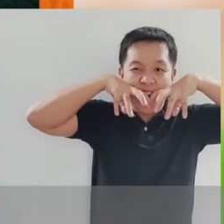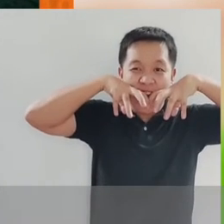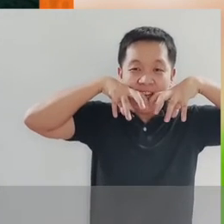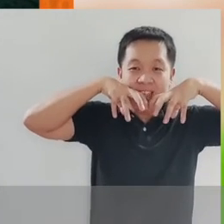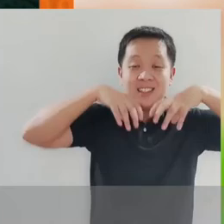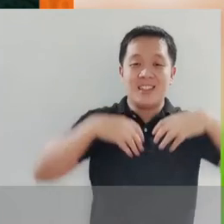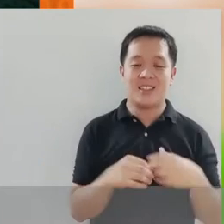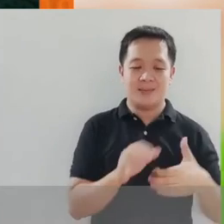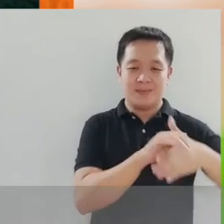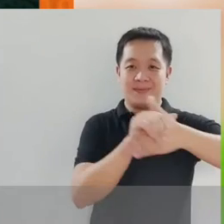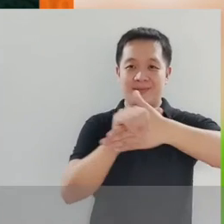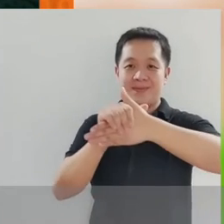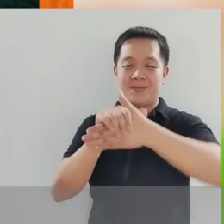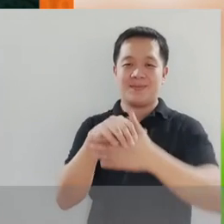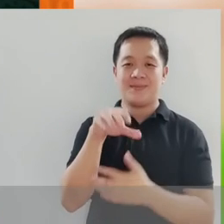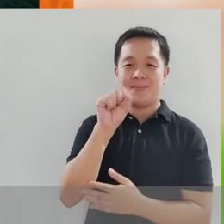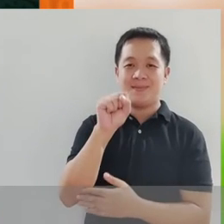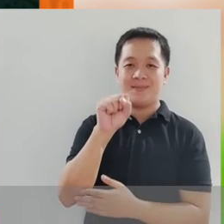Shark is right.